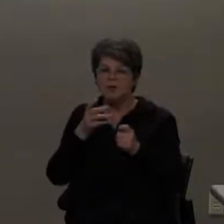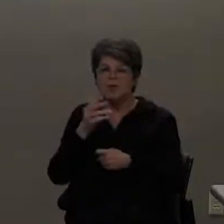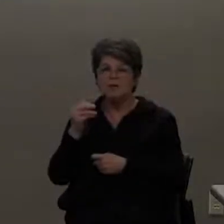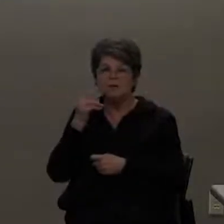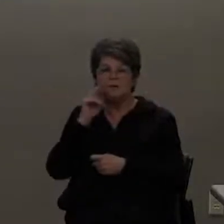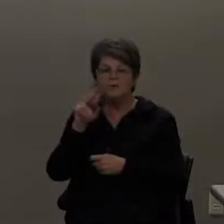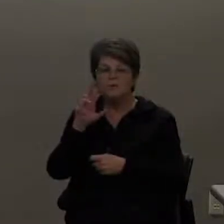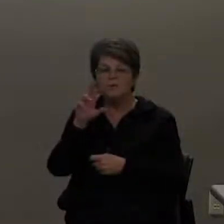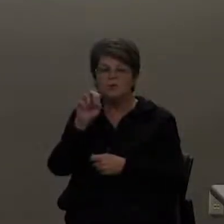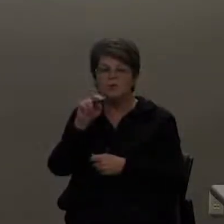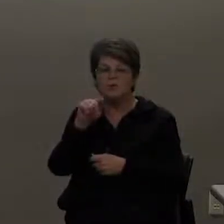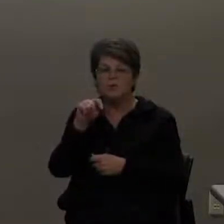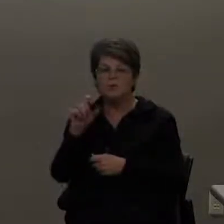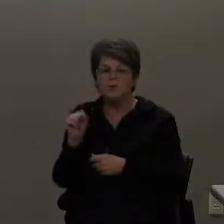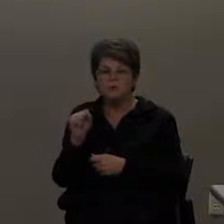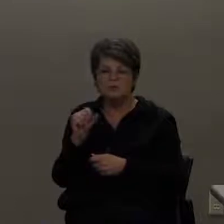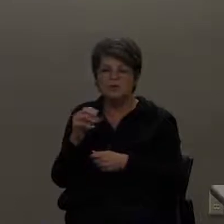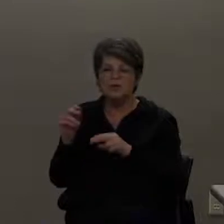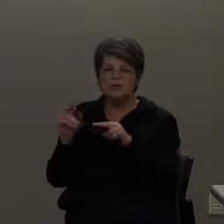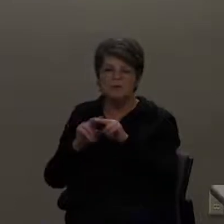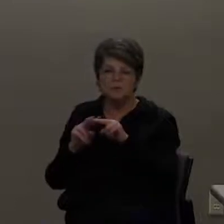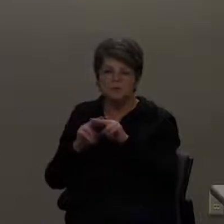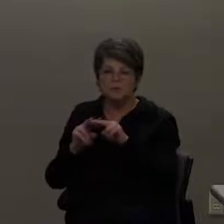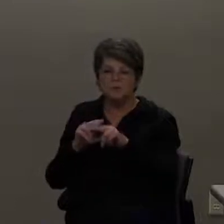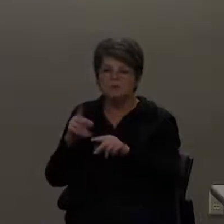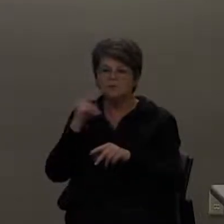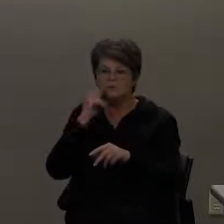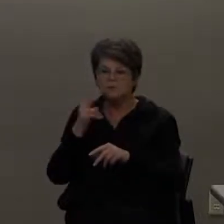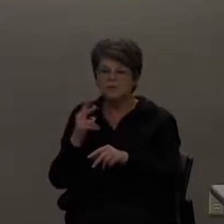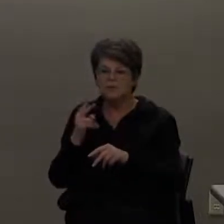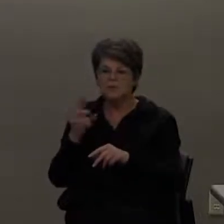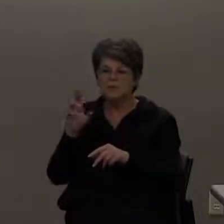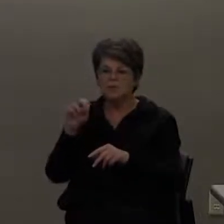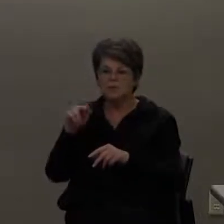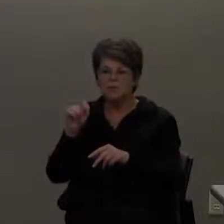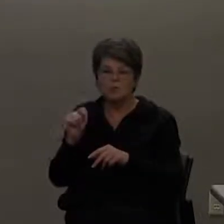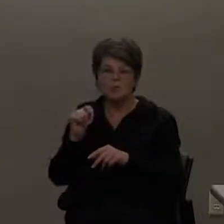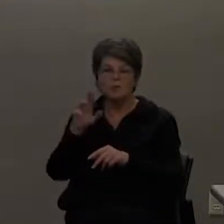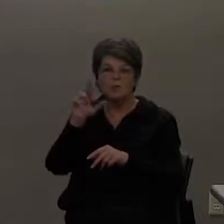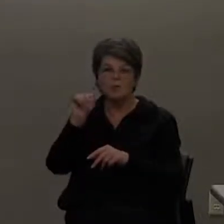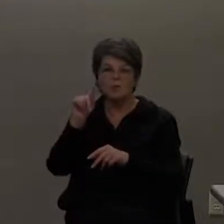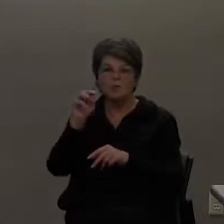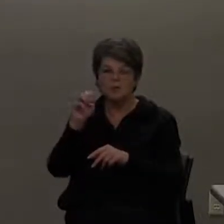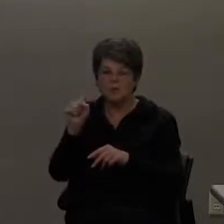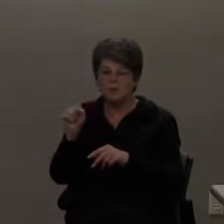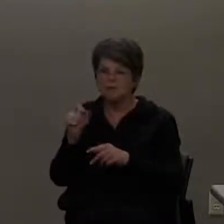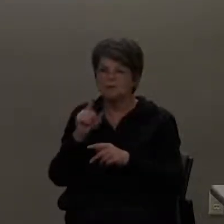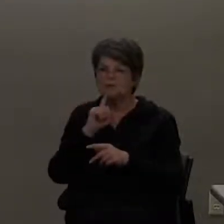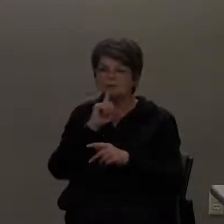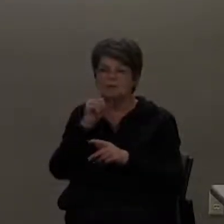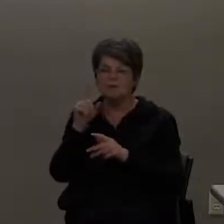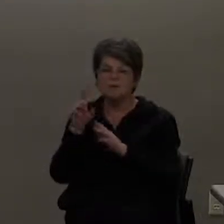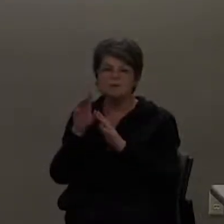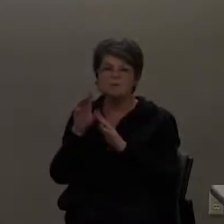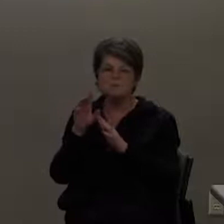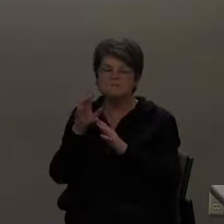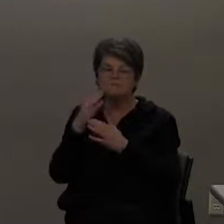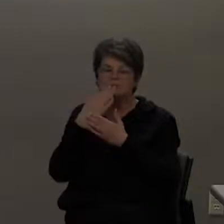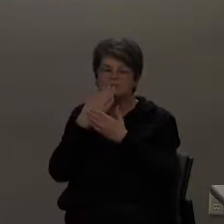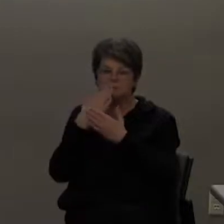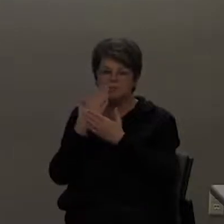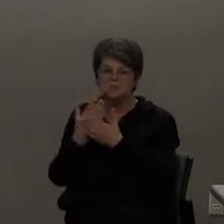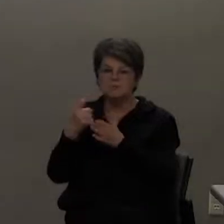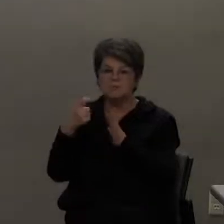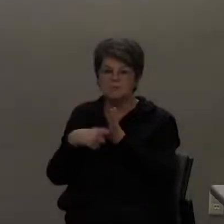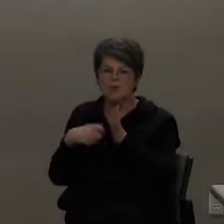at rents. We looked at the rental market too, because that's important here. You can see we've looked at rent rates, which are extremely reasonable when you're comparing